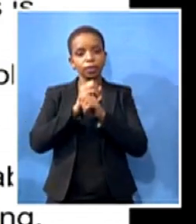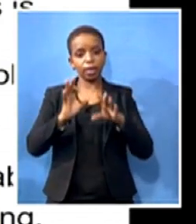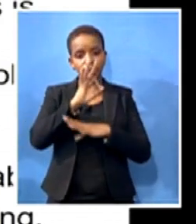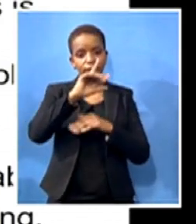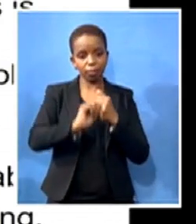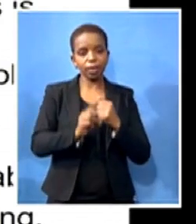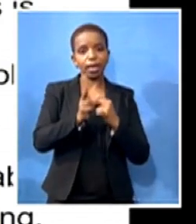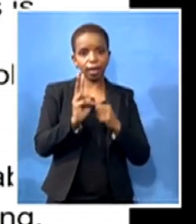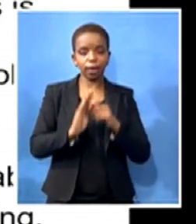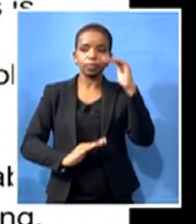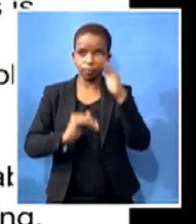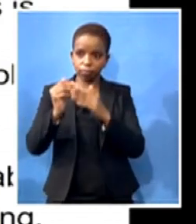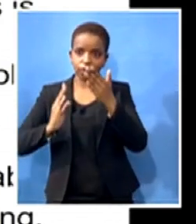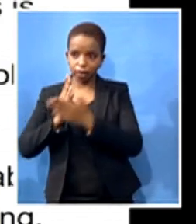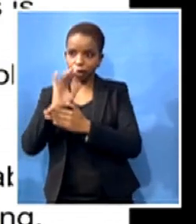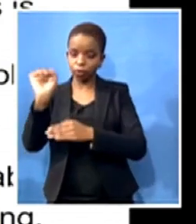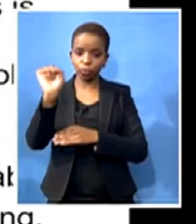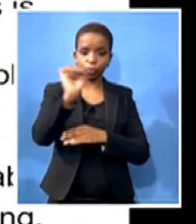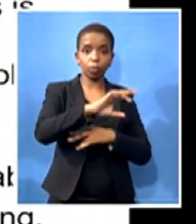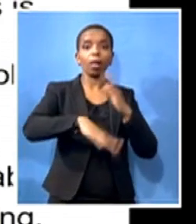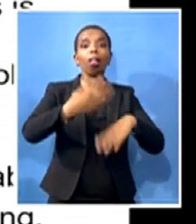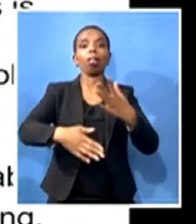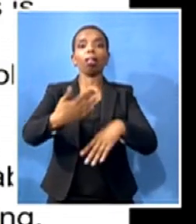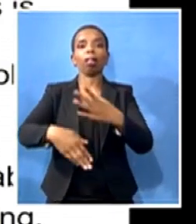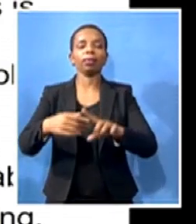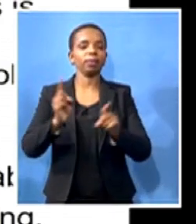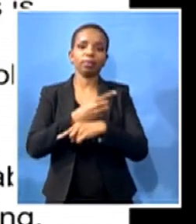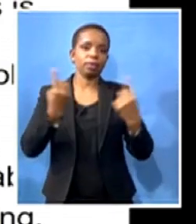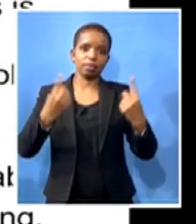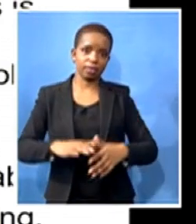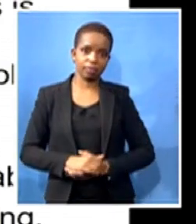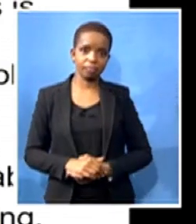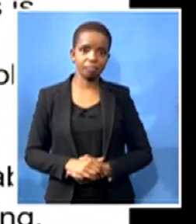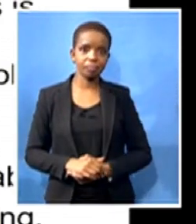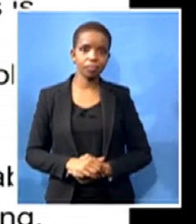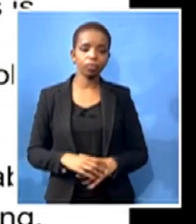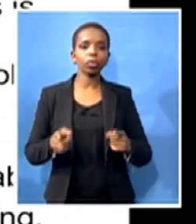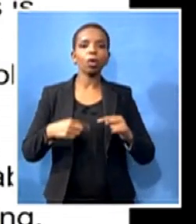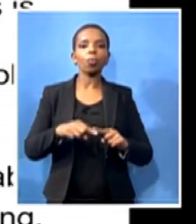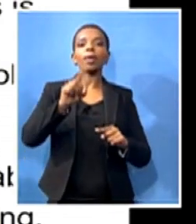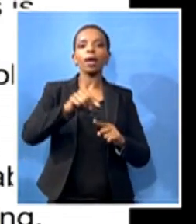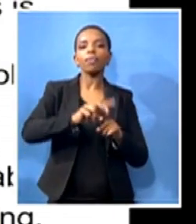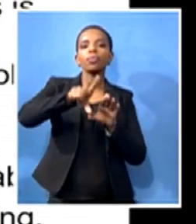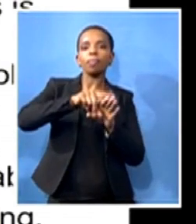this, of participation. So communities need to have their voices heard,